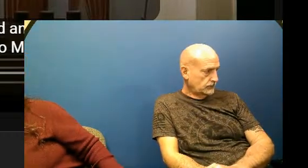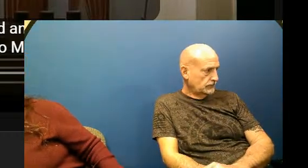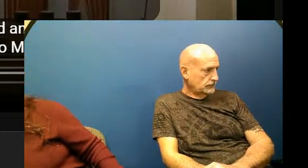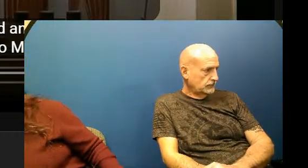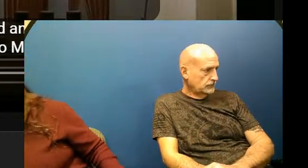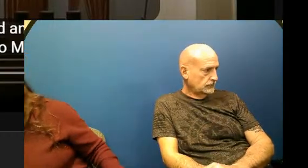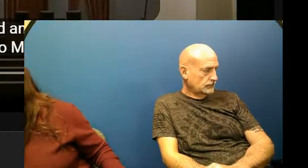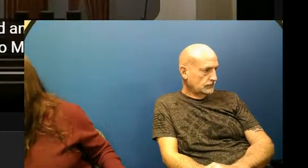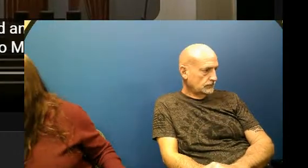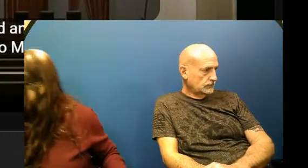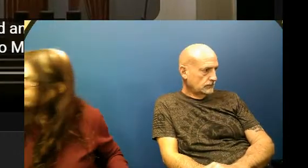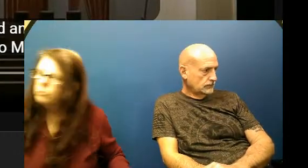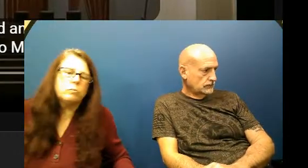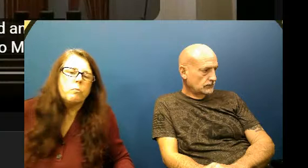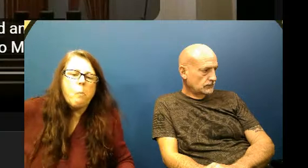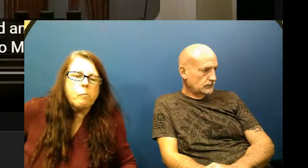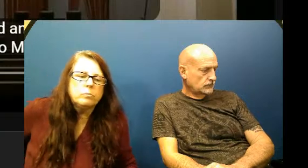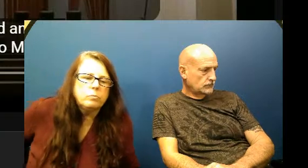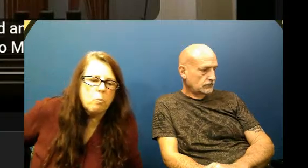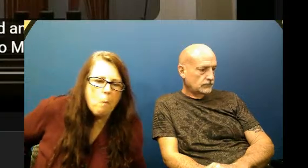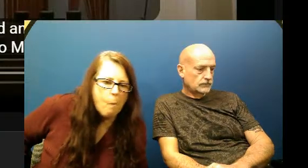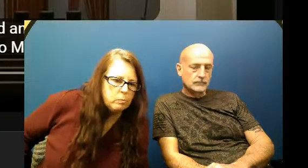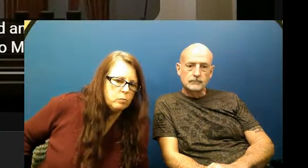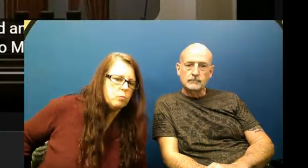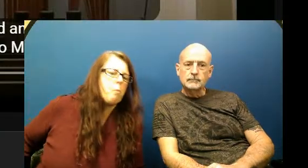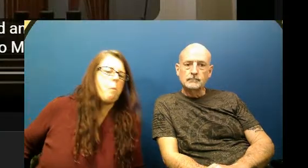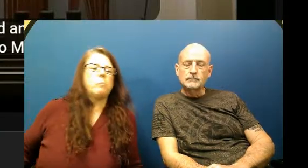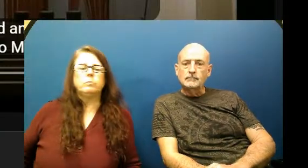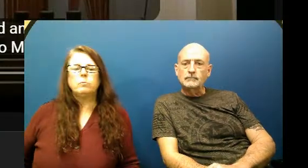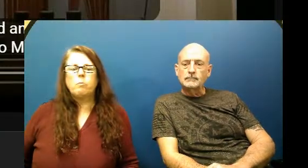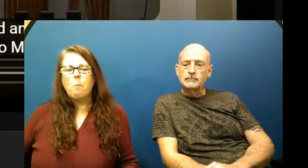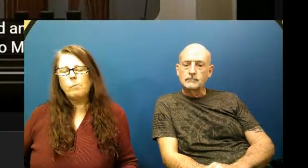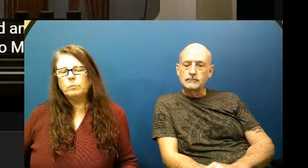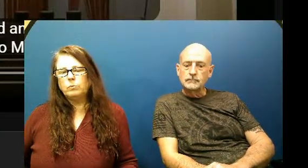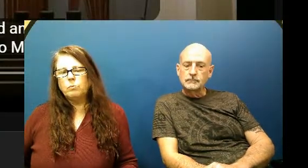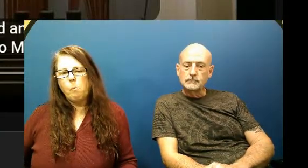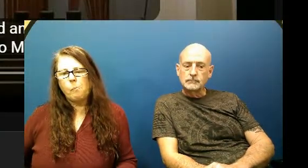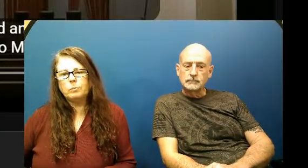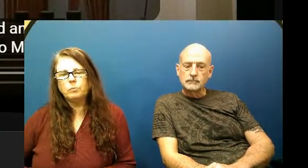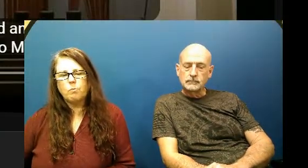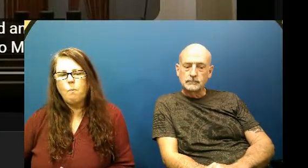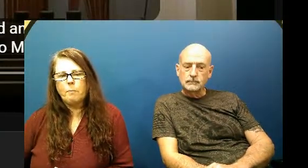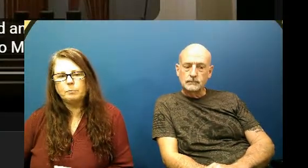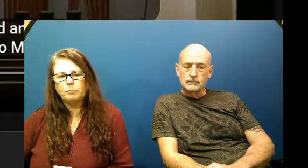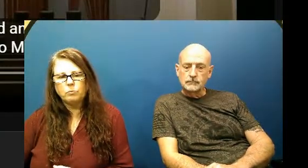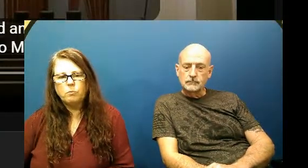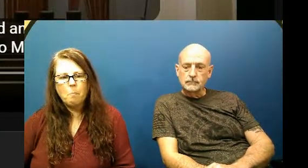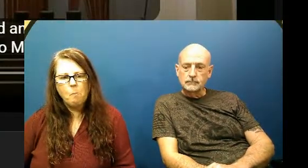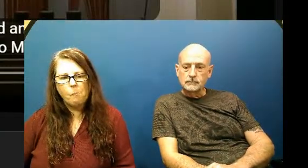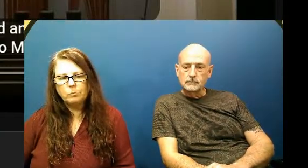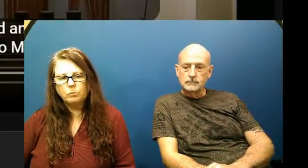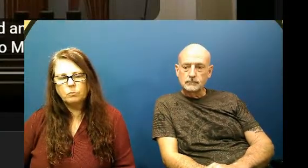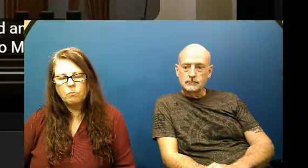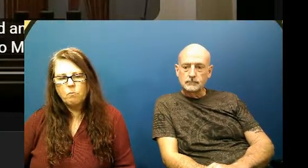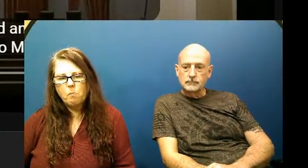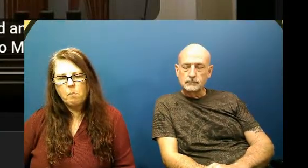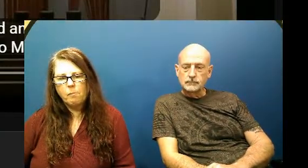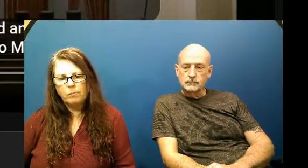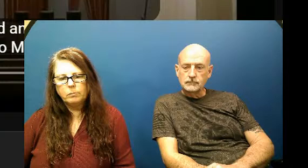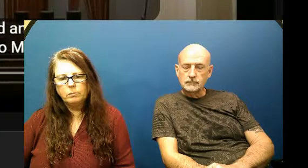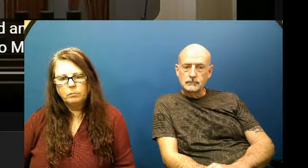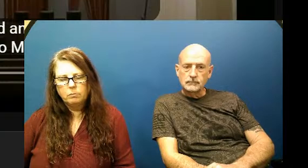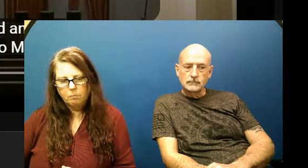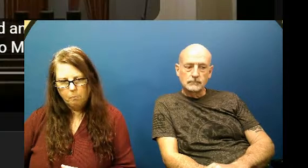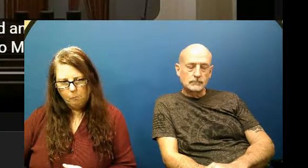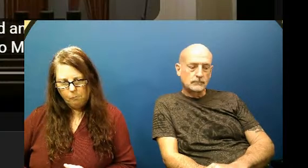best disseminates our speech. Yeah, but what I'm saying to you is, if you just assume a world without TikTok, where it's only ByteDance,